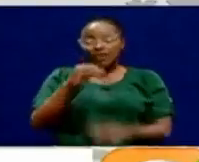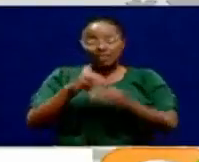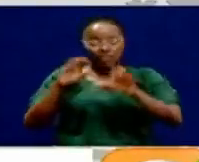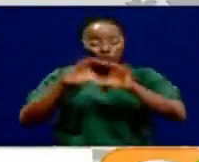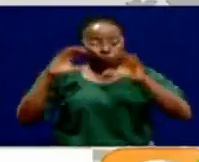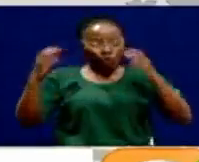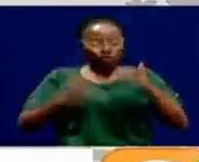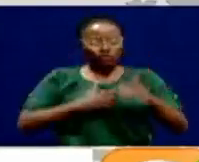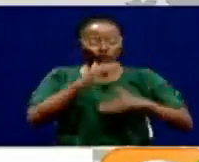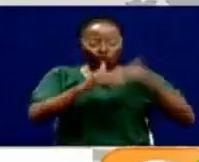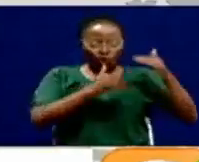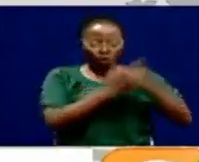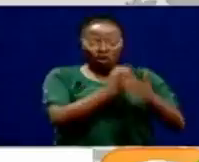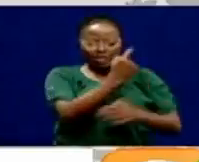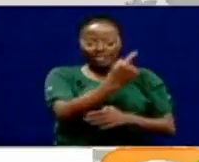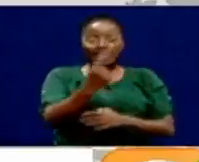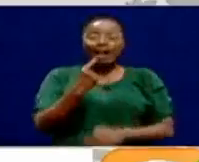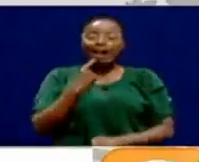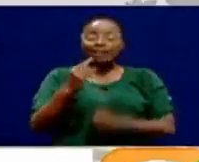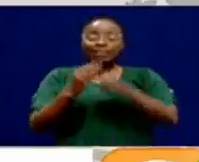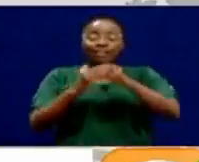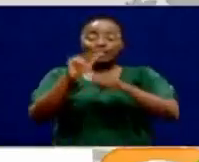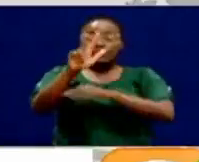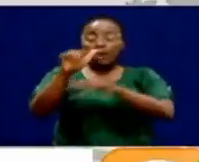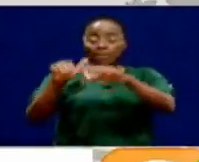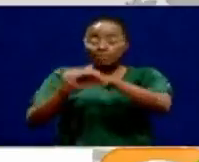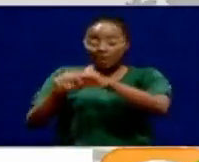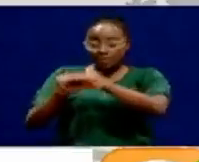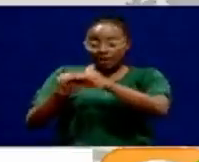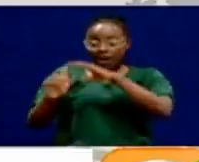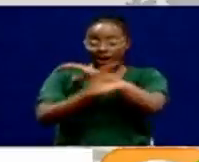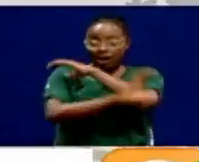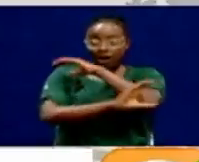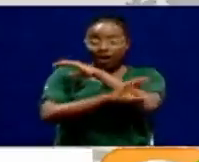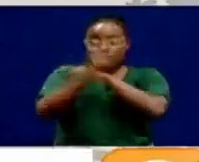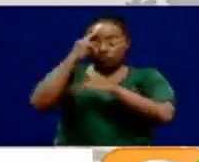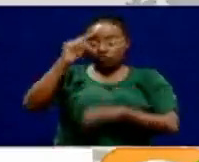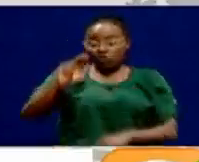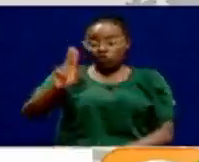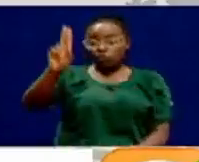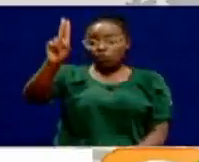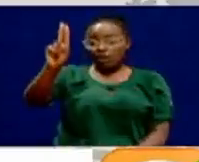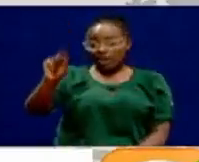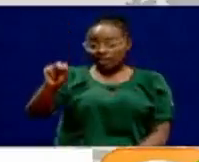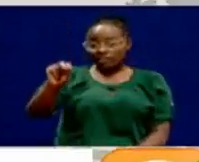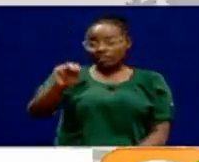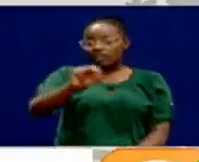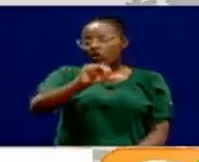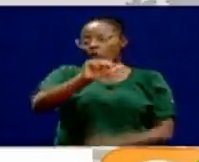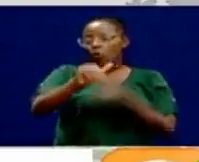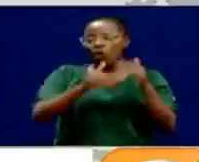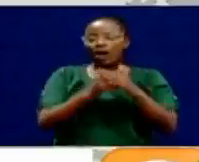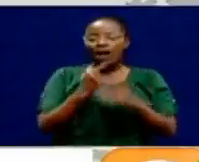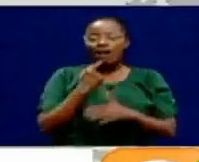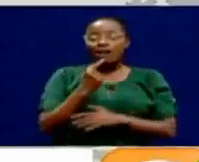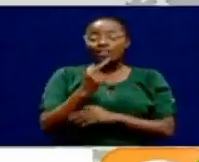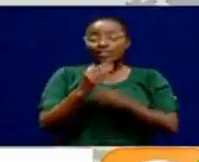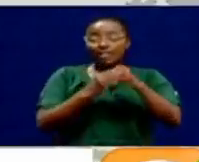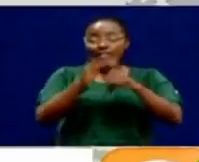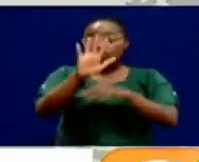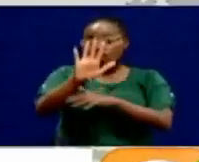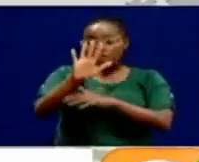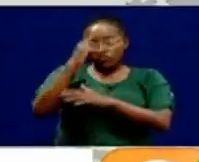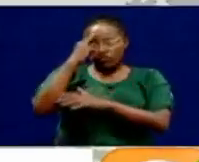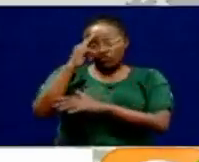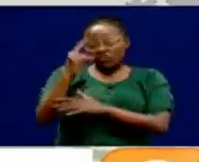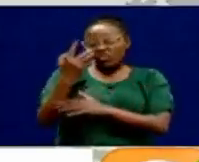to visit every one of the 193 member states of the United Nations, and rather, all the 195 countries of the